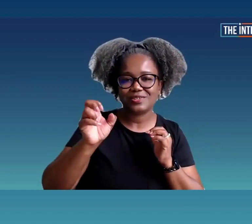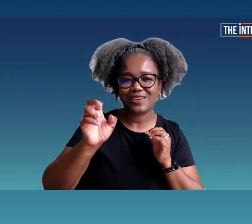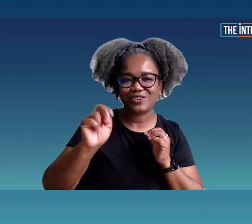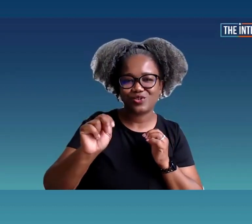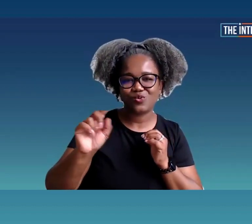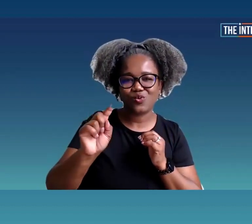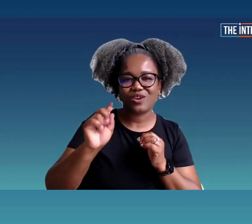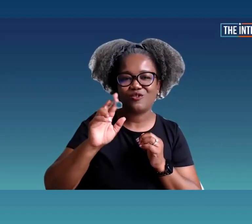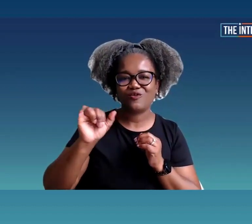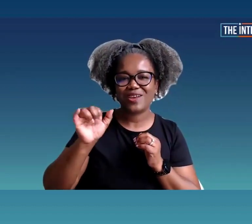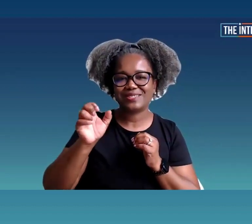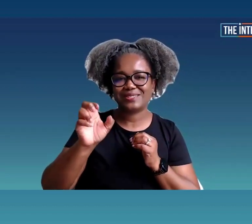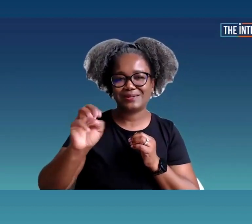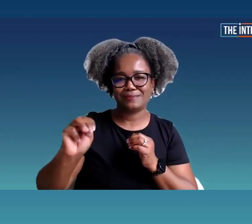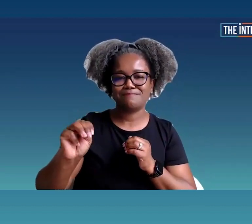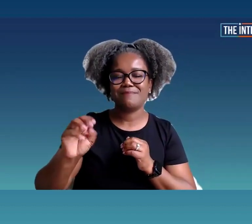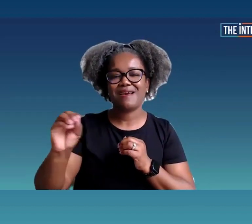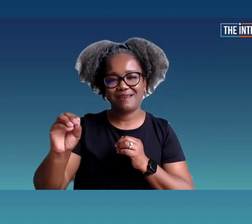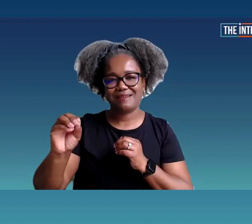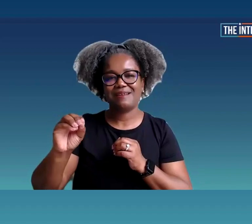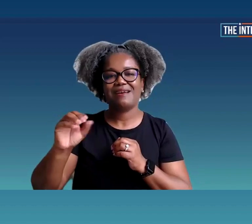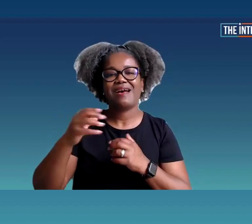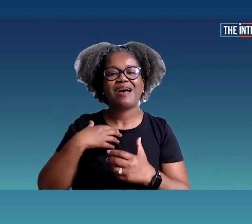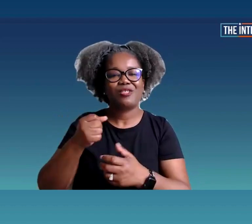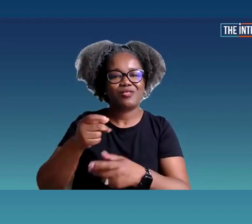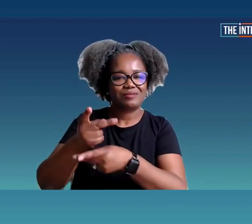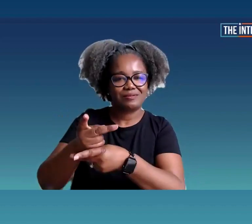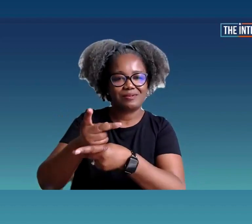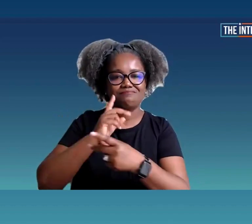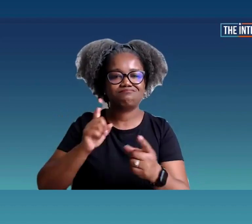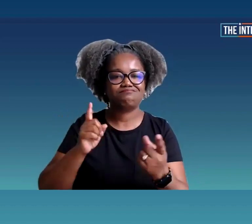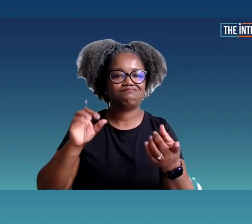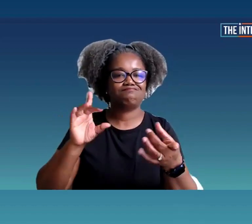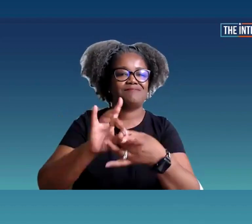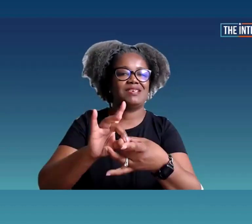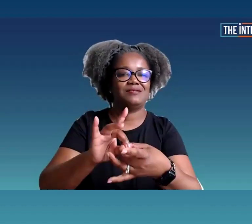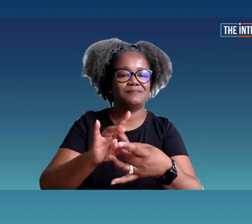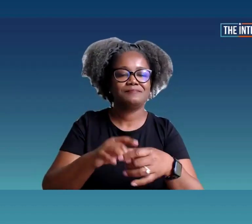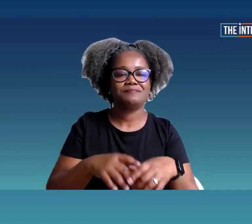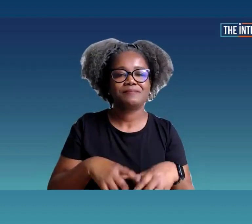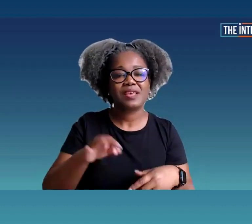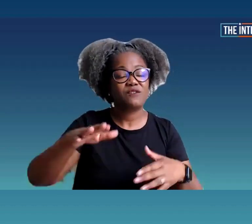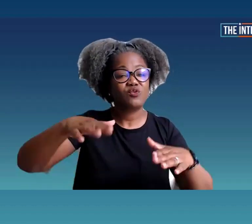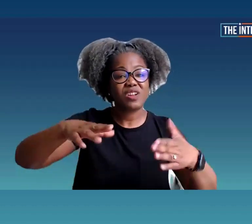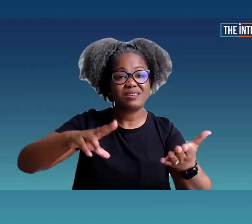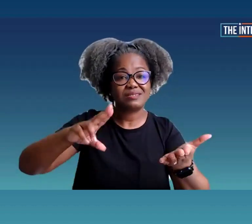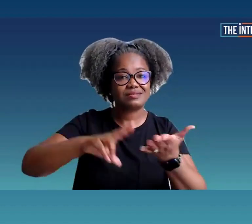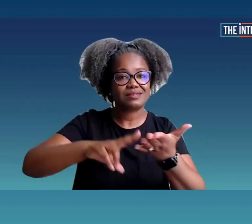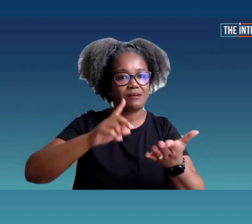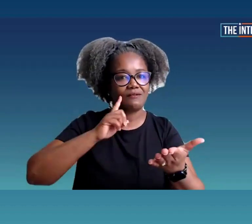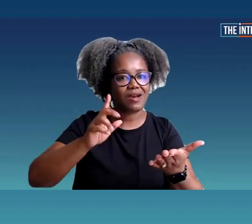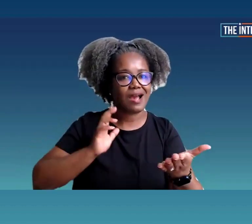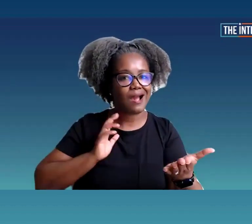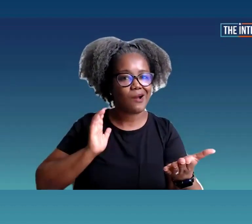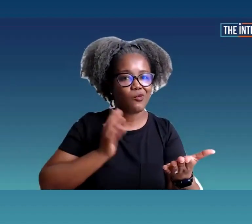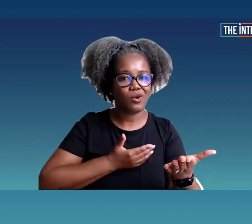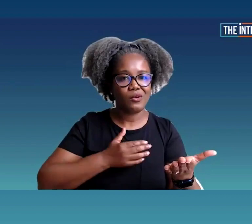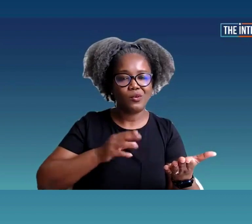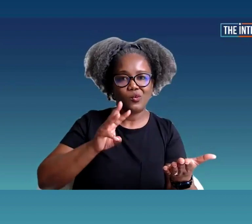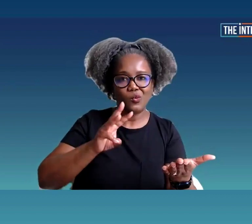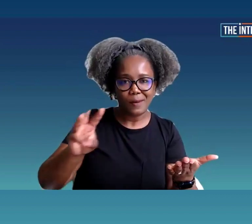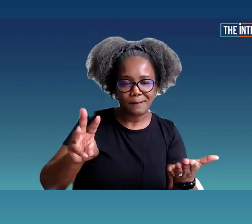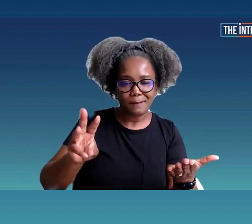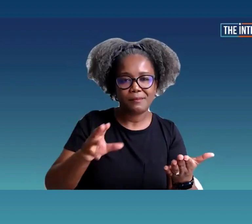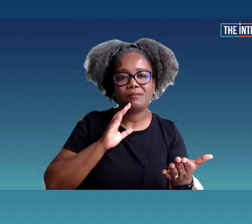up for The Intersection's LinkedIn page, please do it today. It's on LinkedIn. It's called The